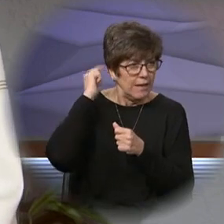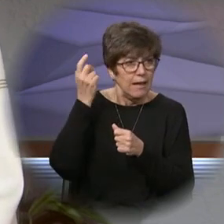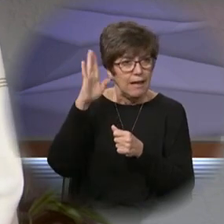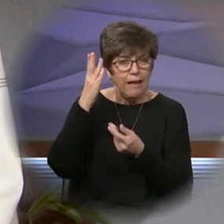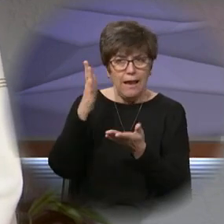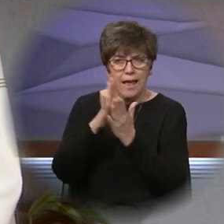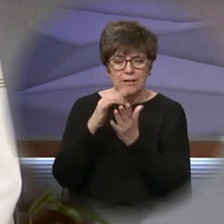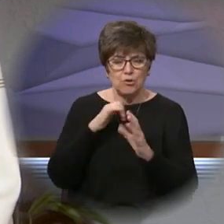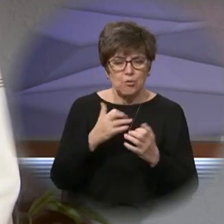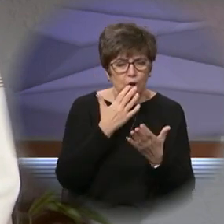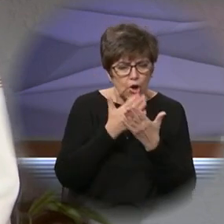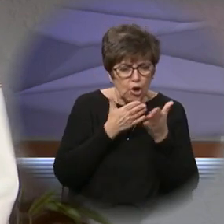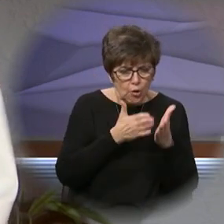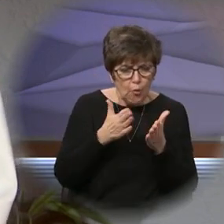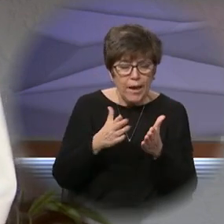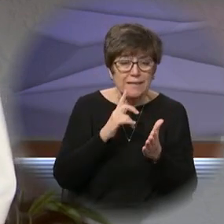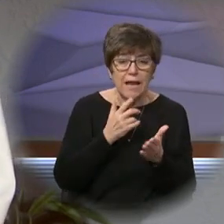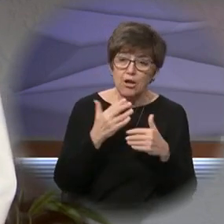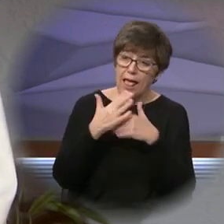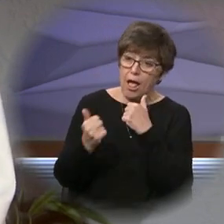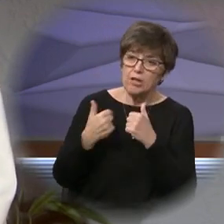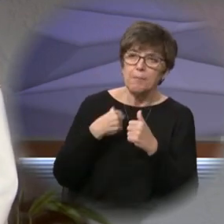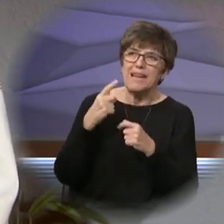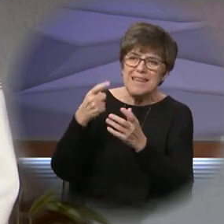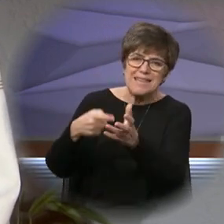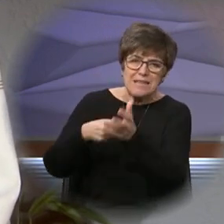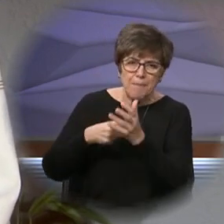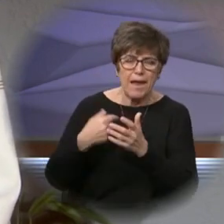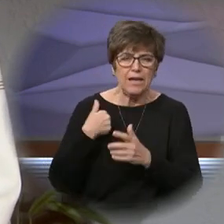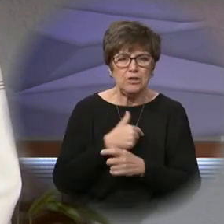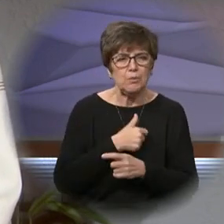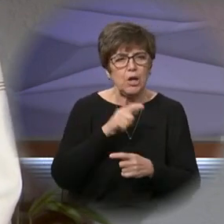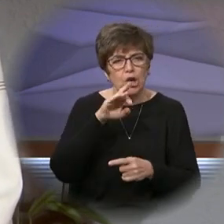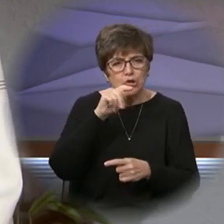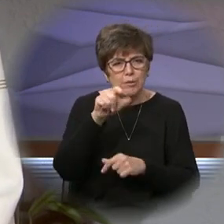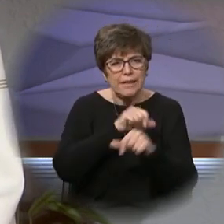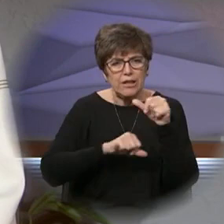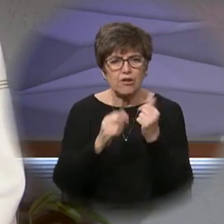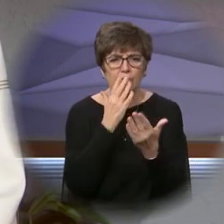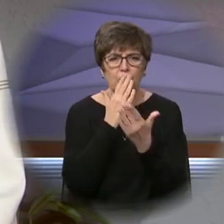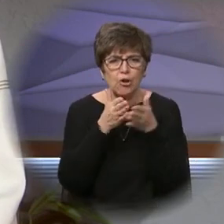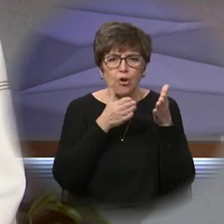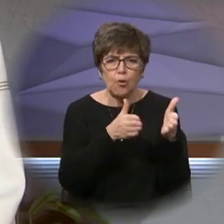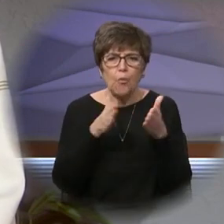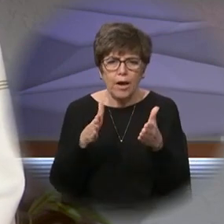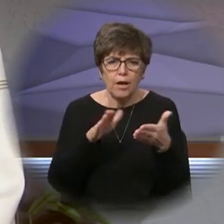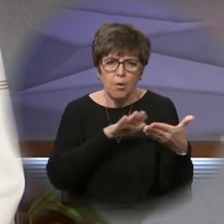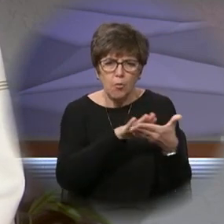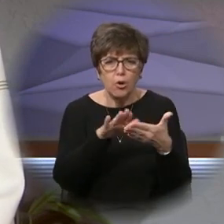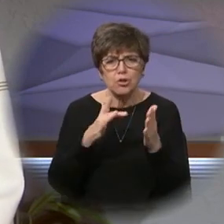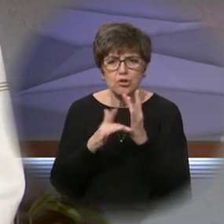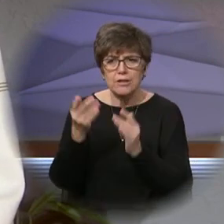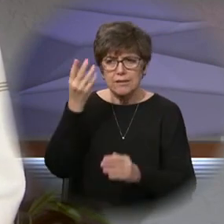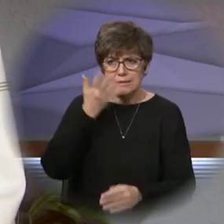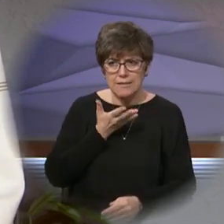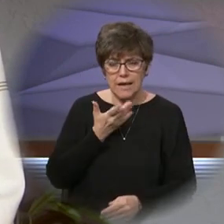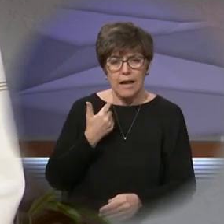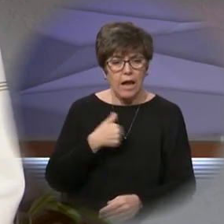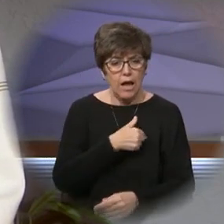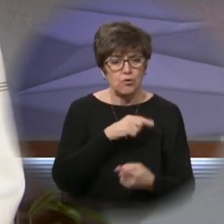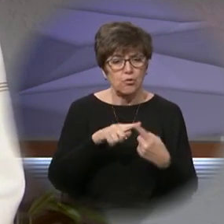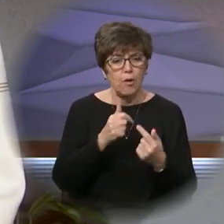to, but demands that we teach and we treat each other. Jesus said, love one